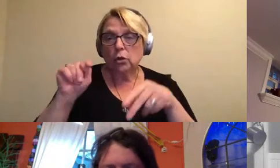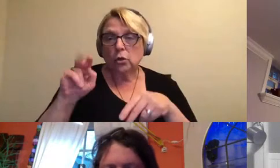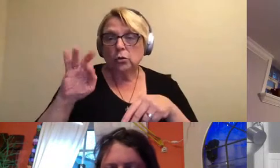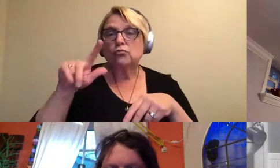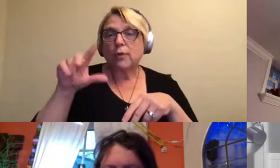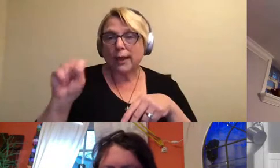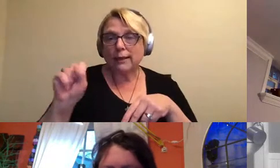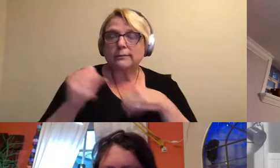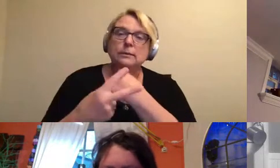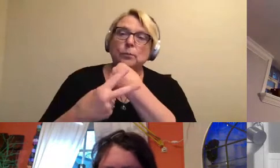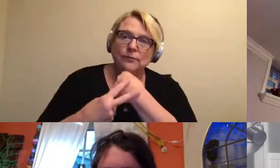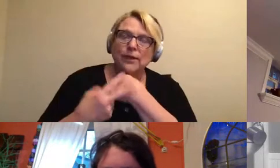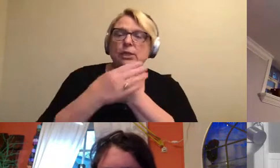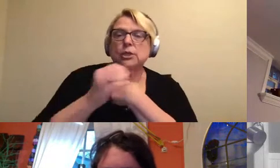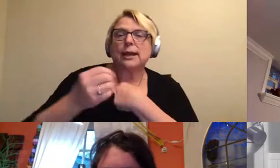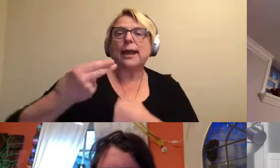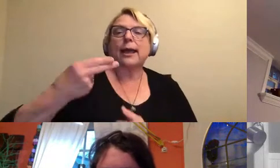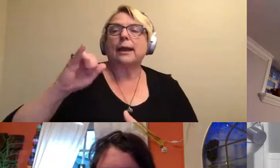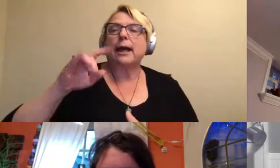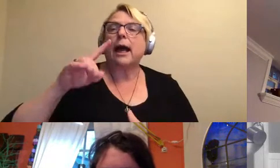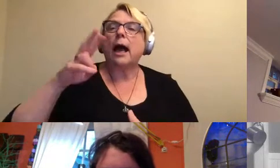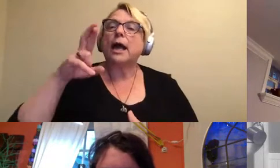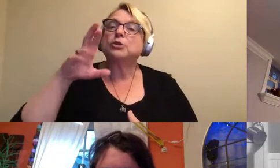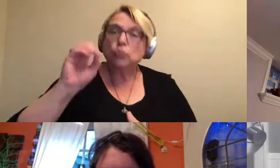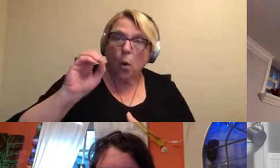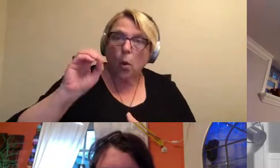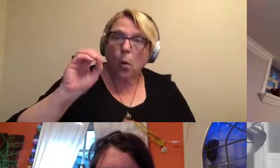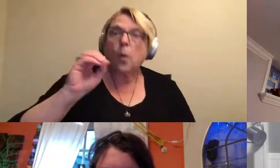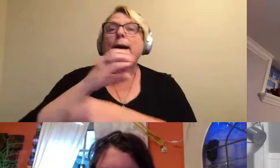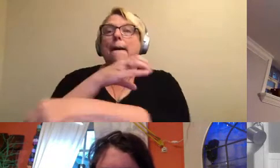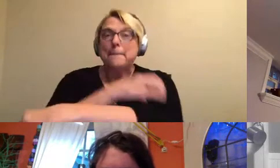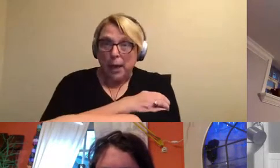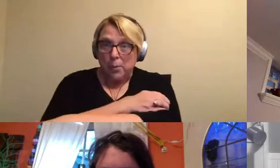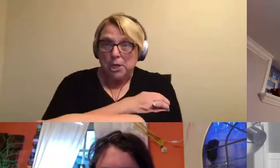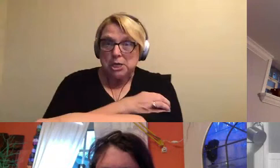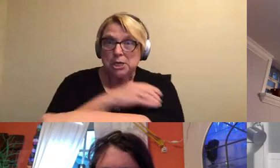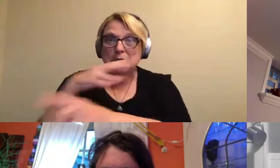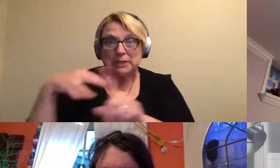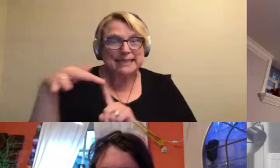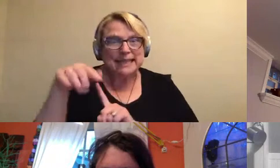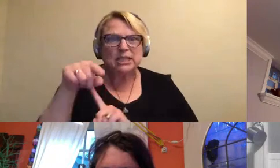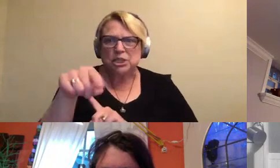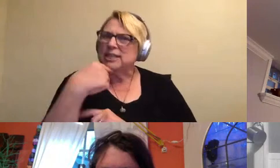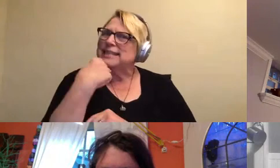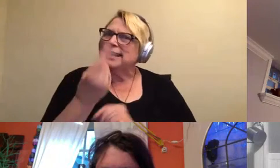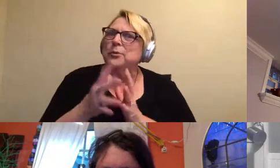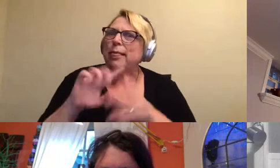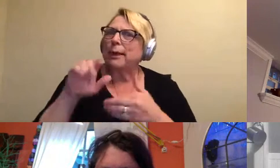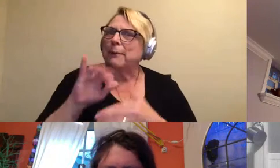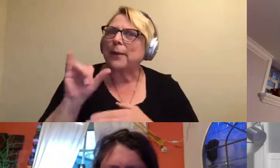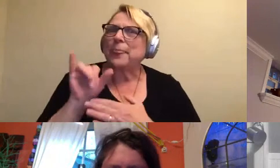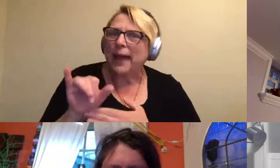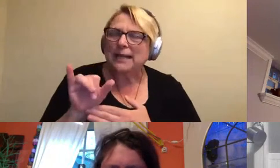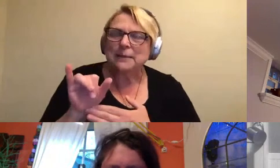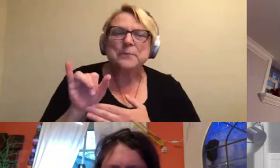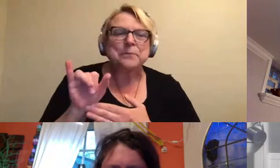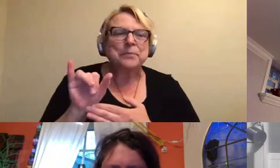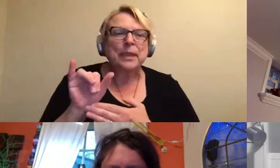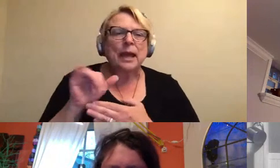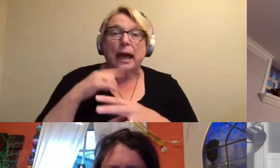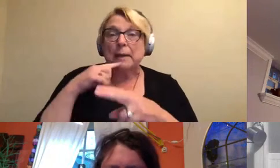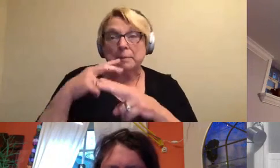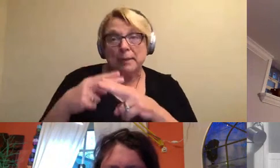and hydropower scene. I'm sure she could tell you more about that, but that's excellent. And the reason why I mentioned that is because it